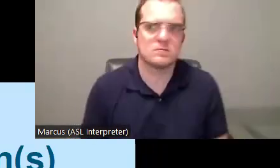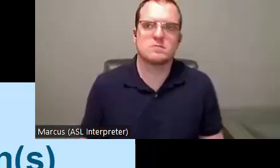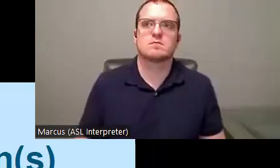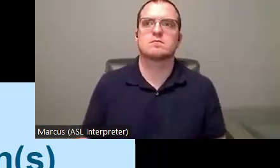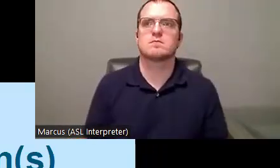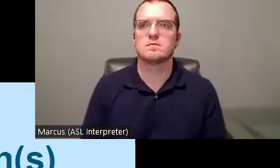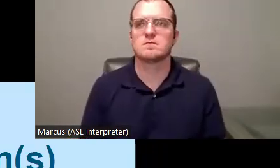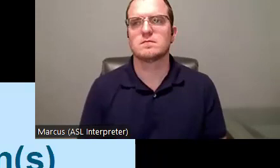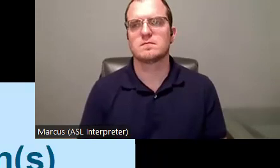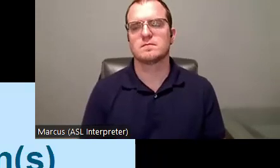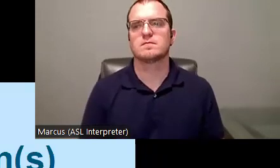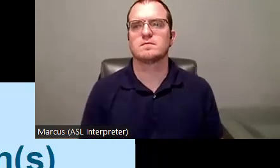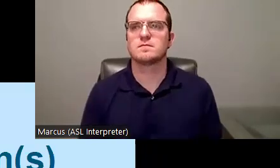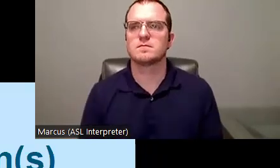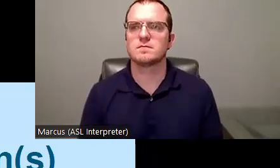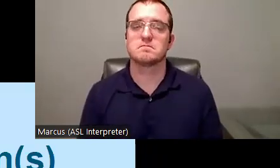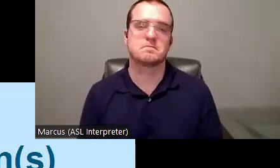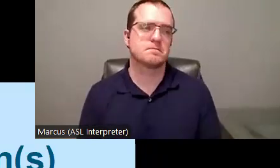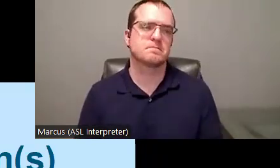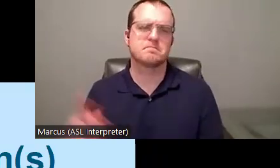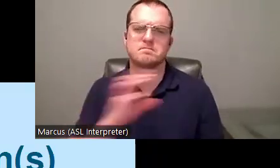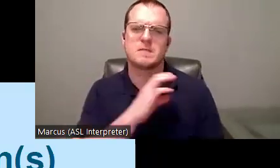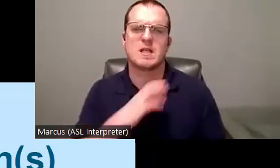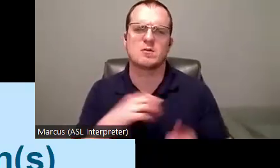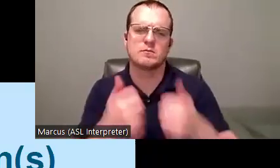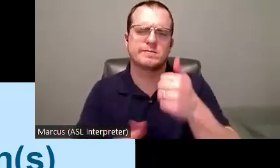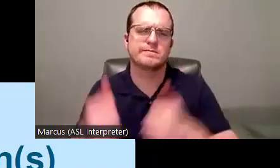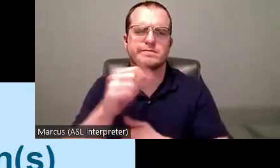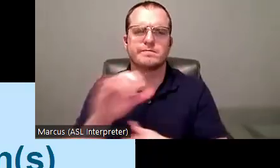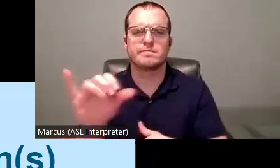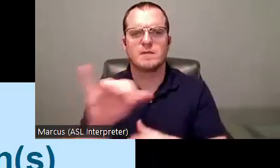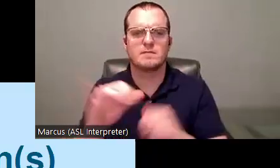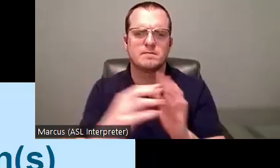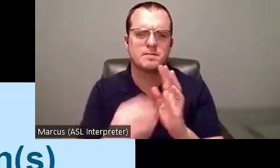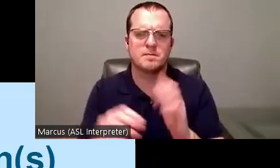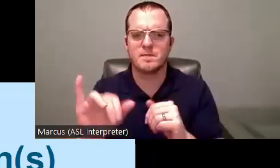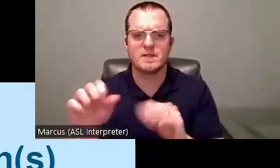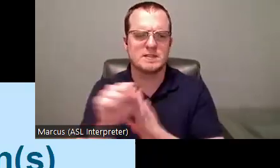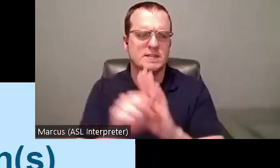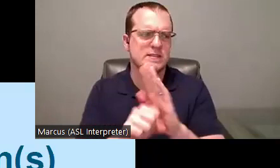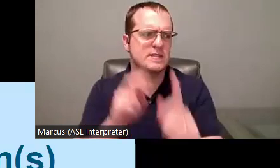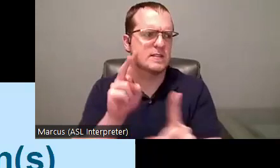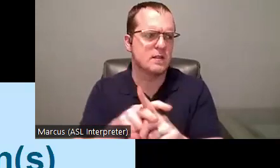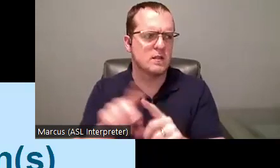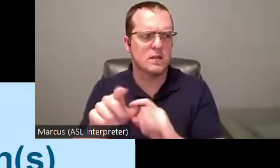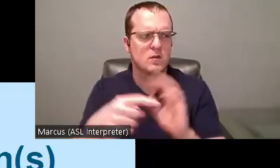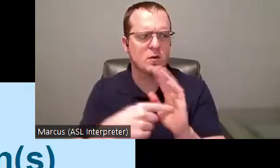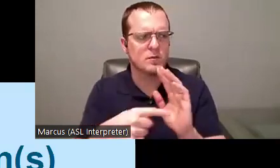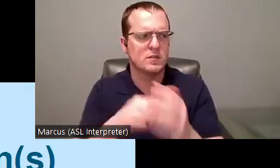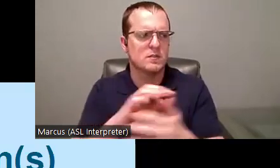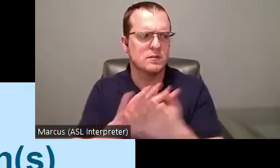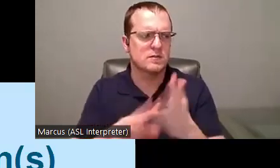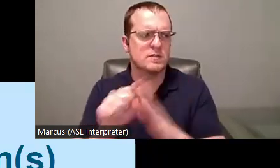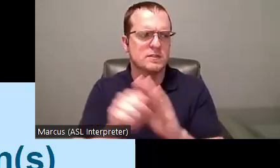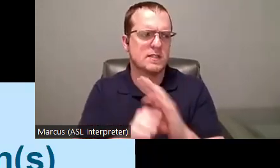Yeah, Councilman, I'd echo your thanks to Representative Morato, the entire state delegation, our representatives, our state